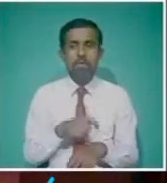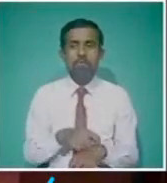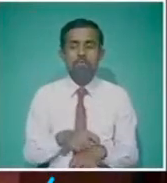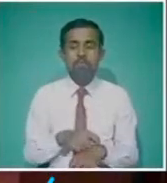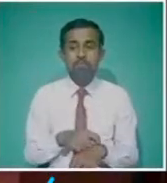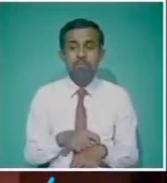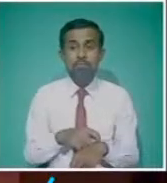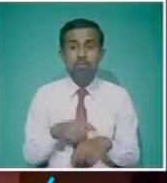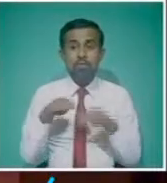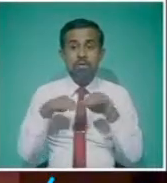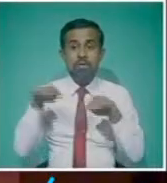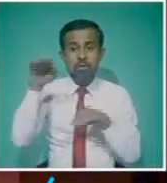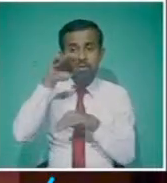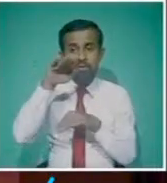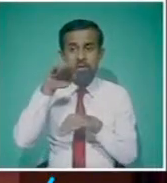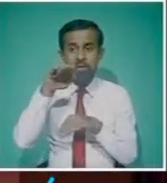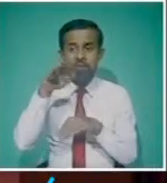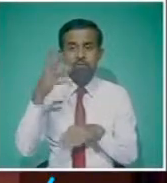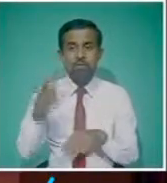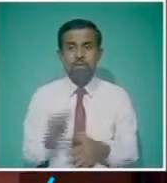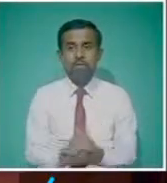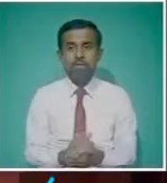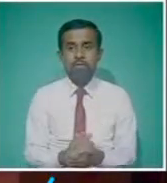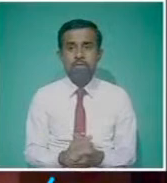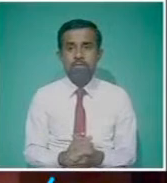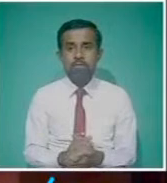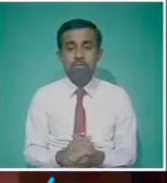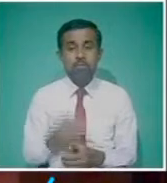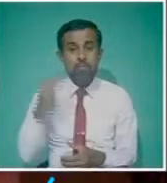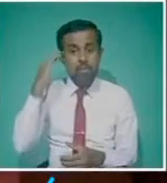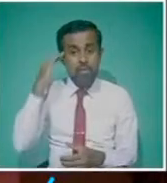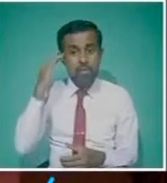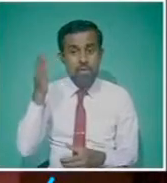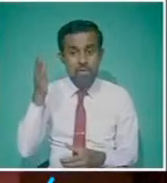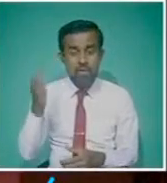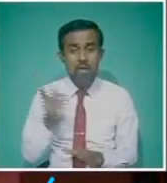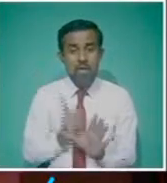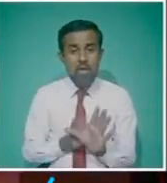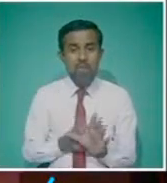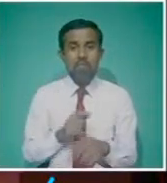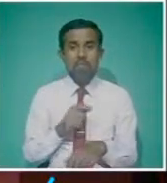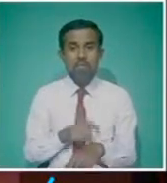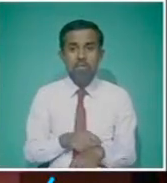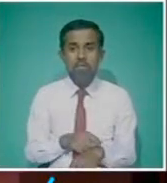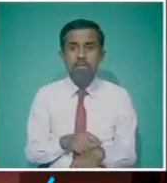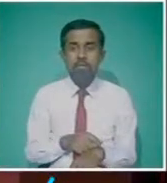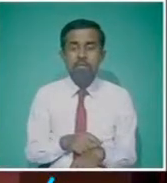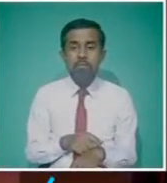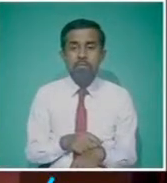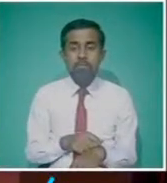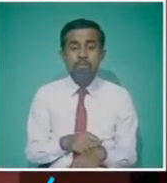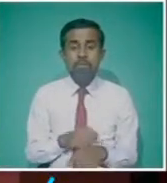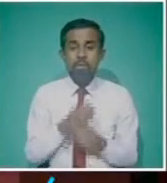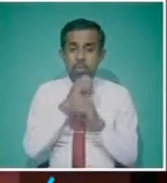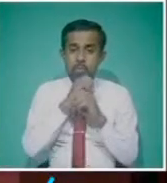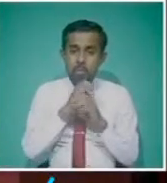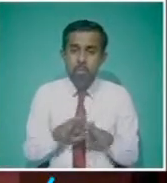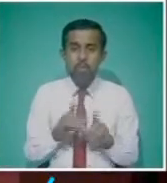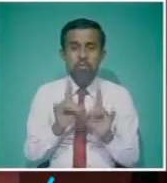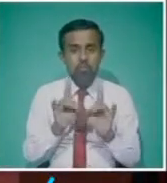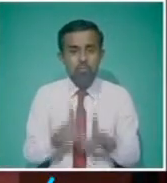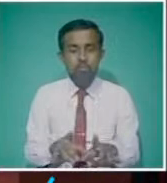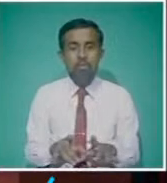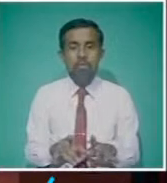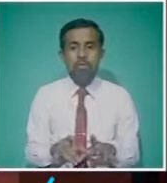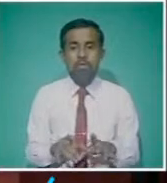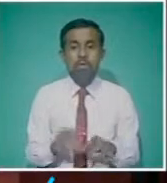or respond without considerable measure. She remained as disciplined a public servant